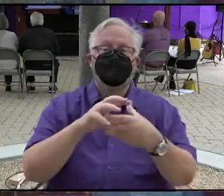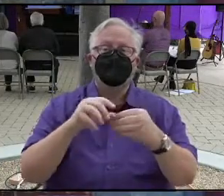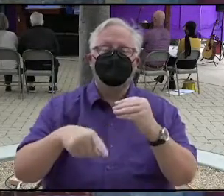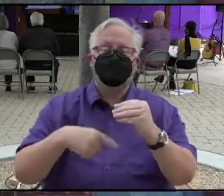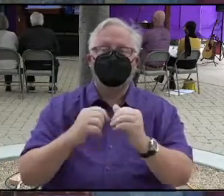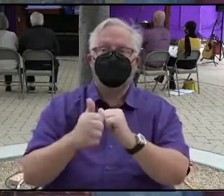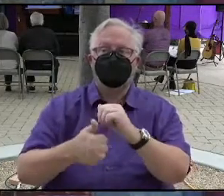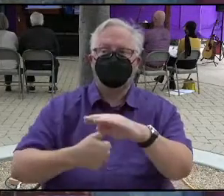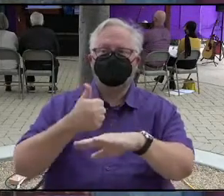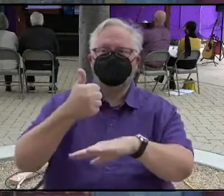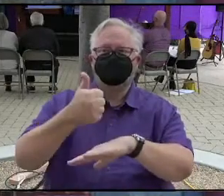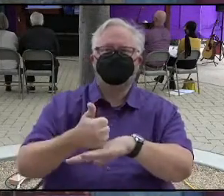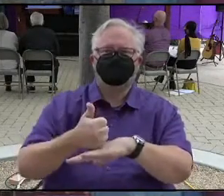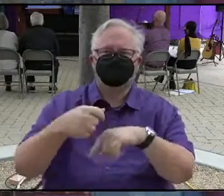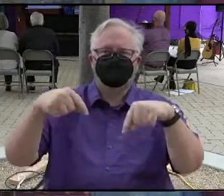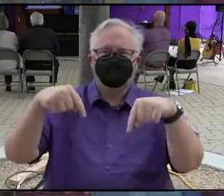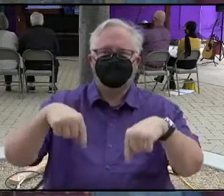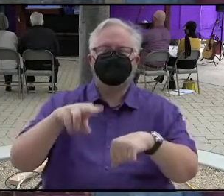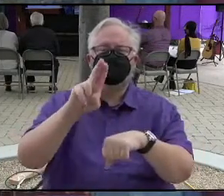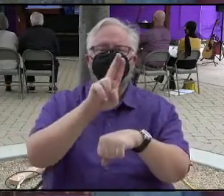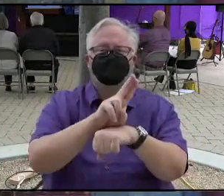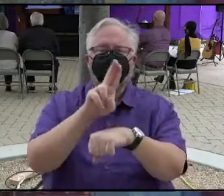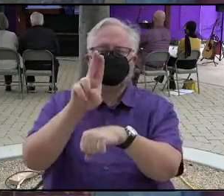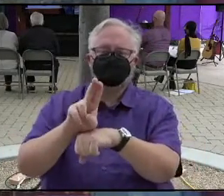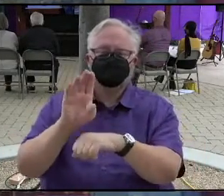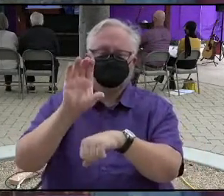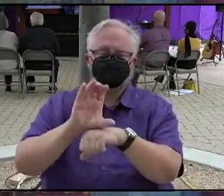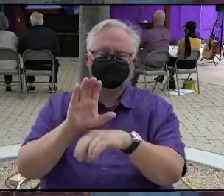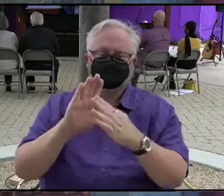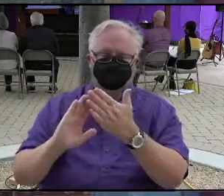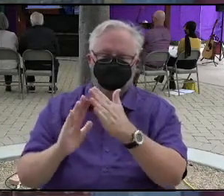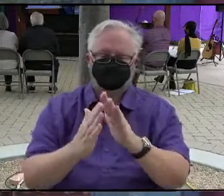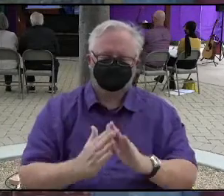we found this UU congregation,